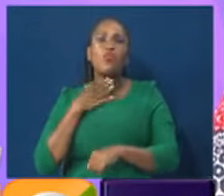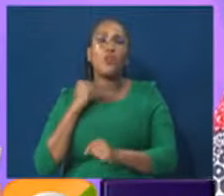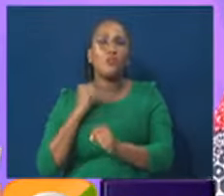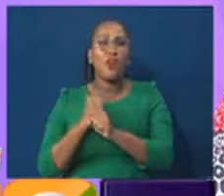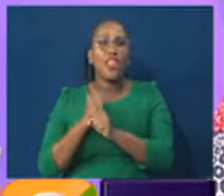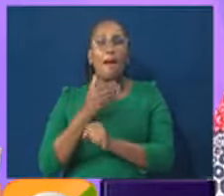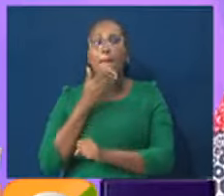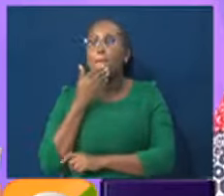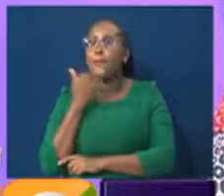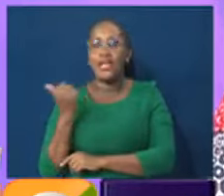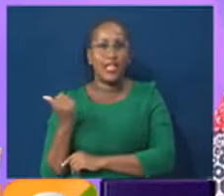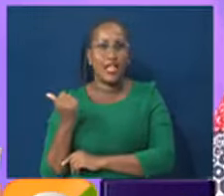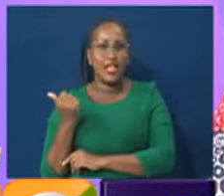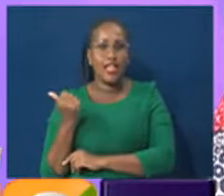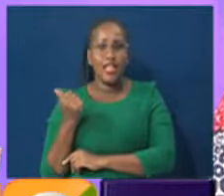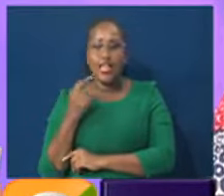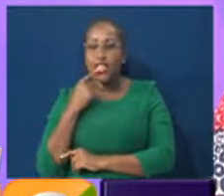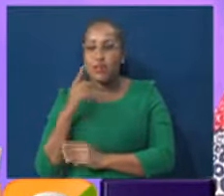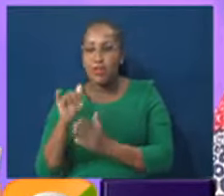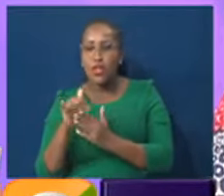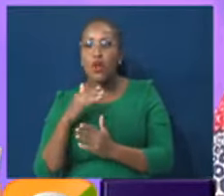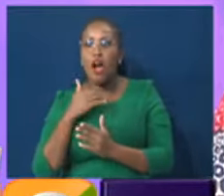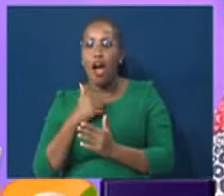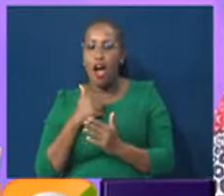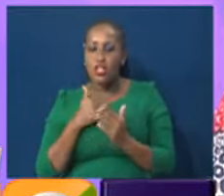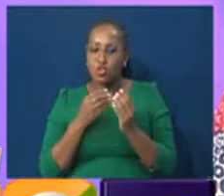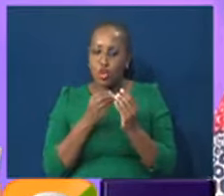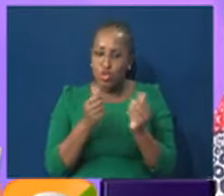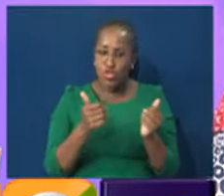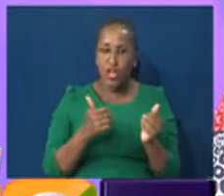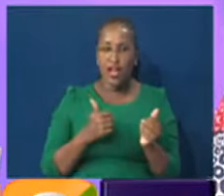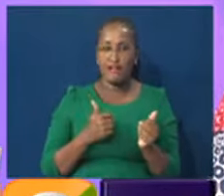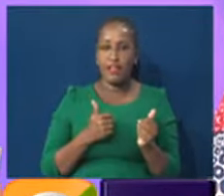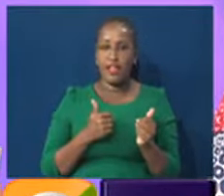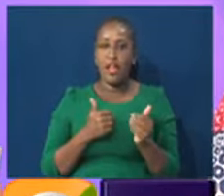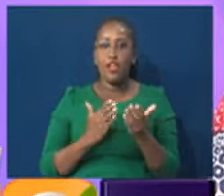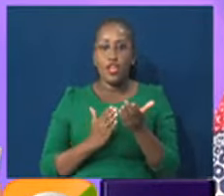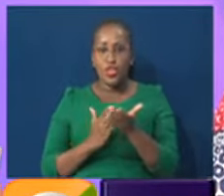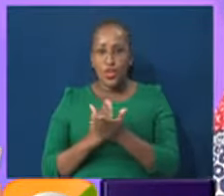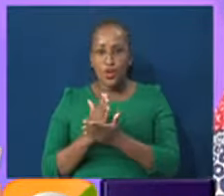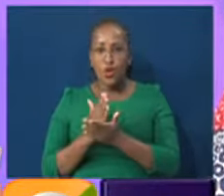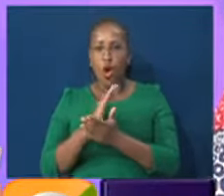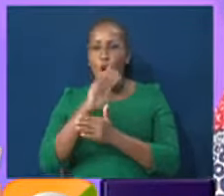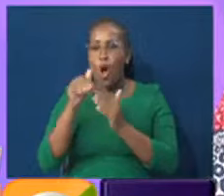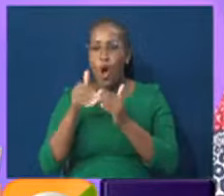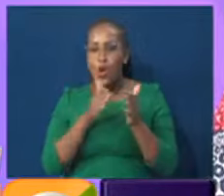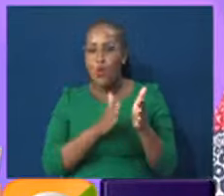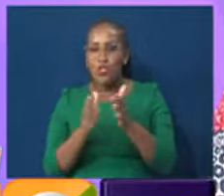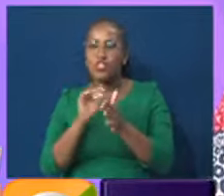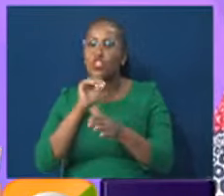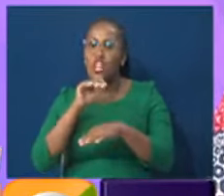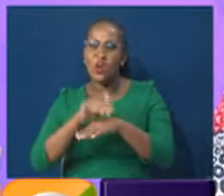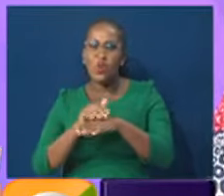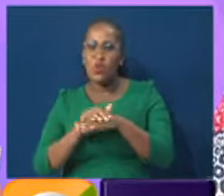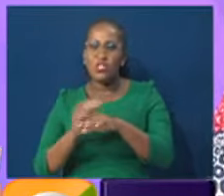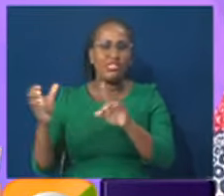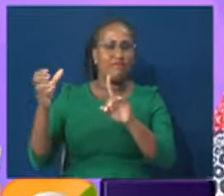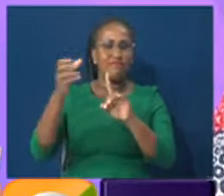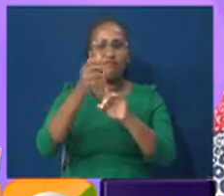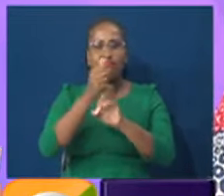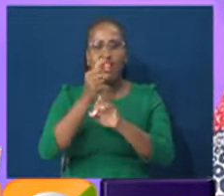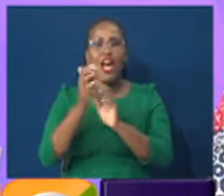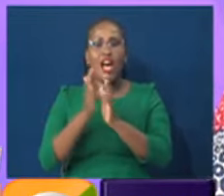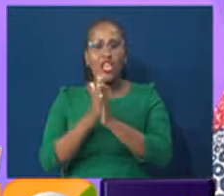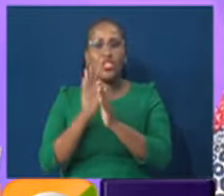better, claiming to have the solutions, is by no means not a good score and should worry